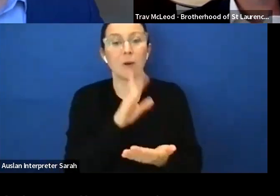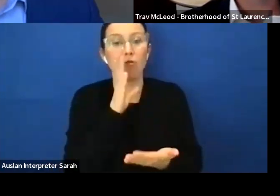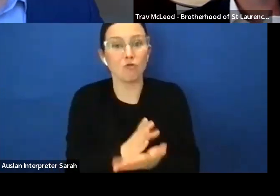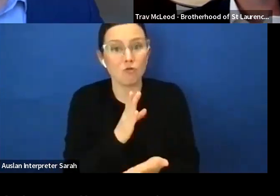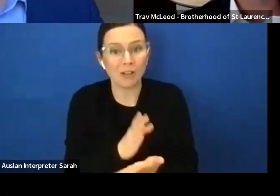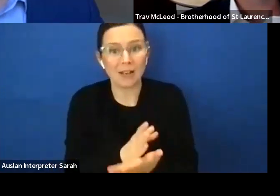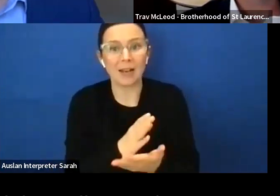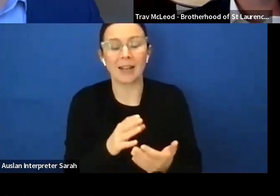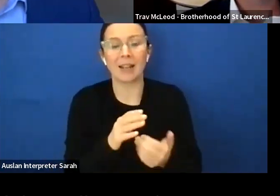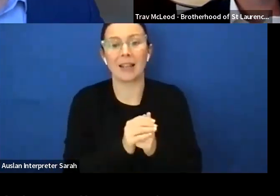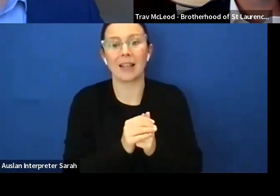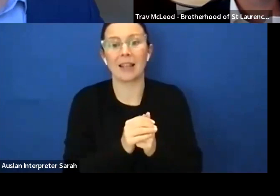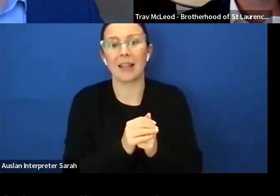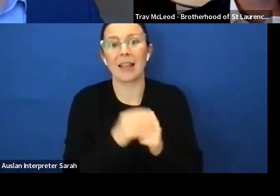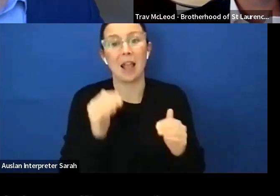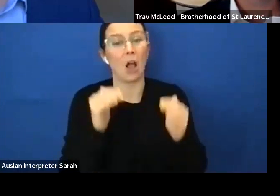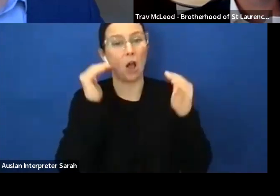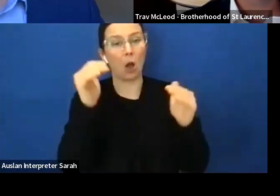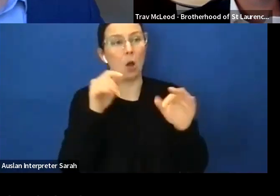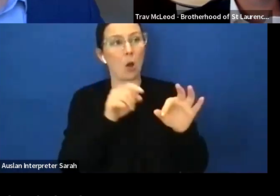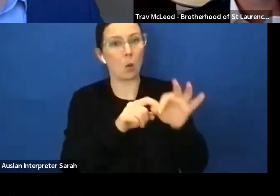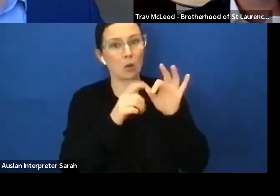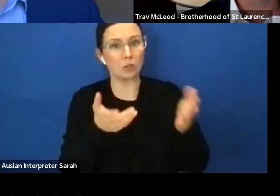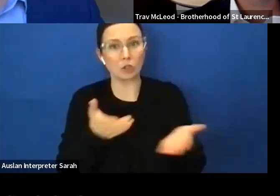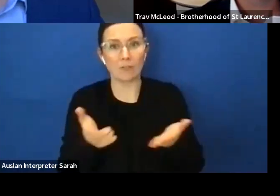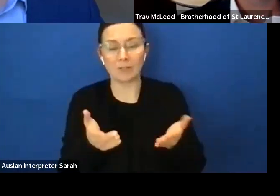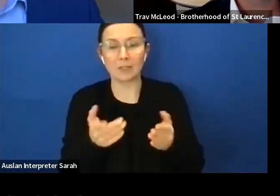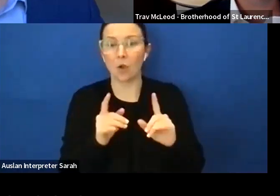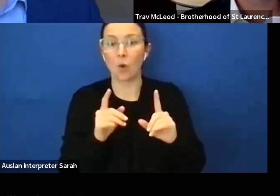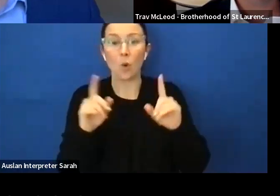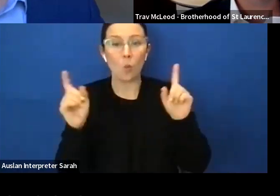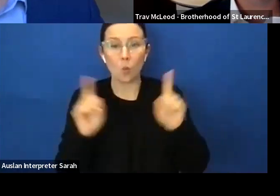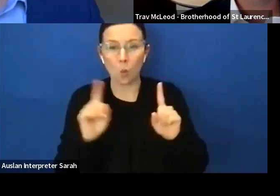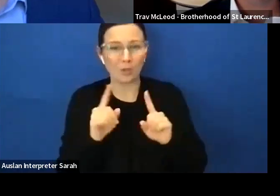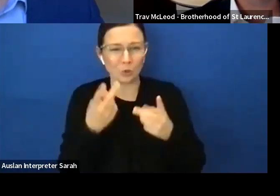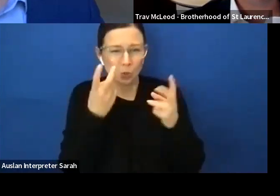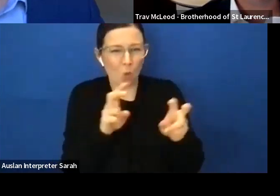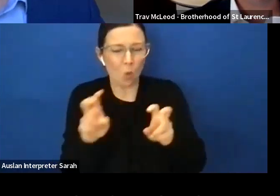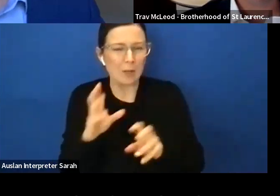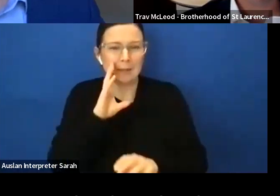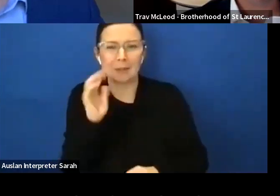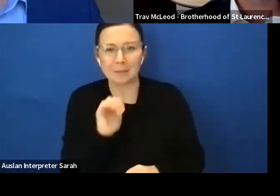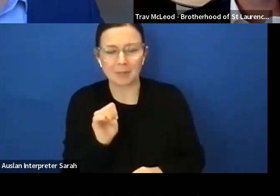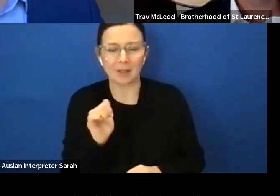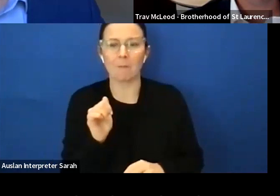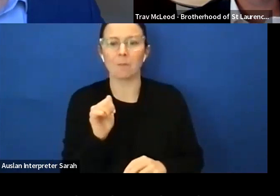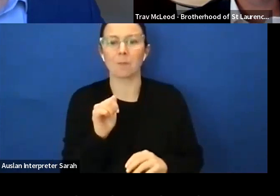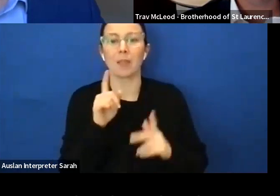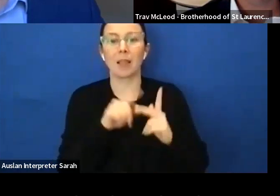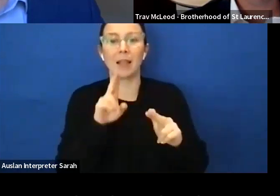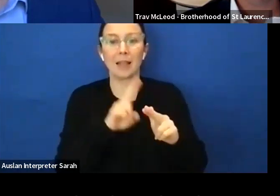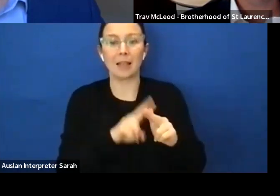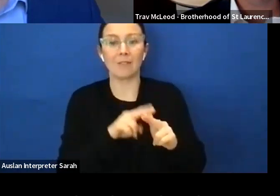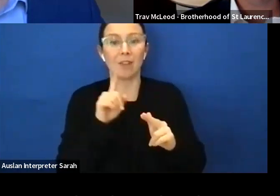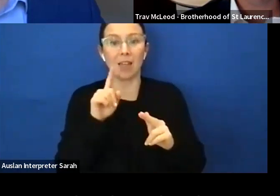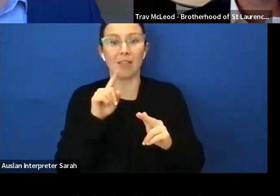is, in a high quality service, whatever its label, if the educators